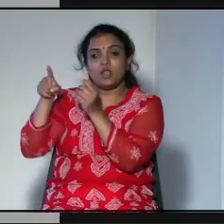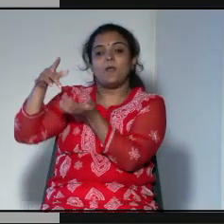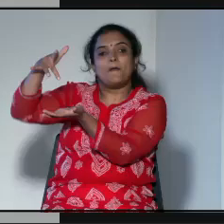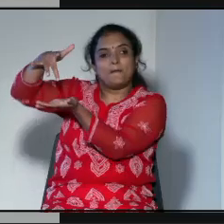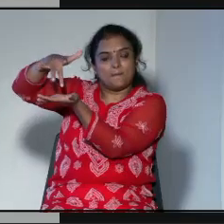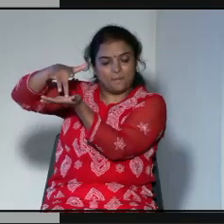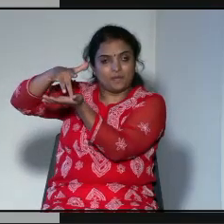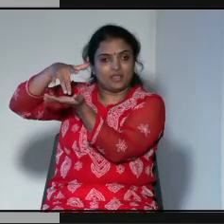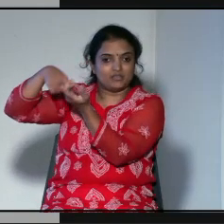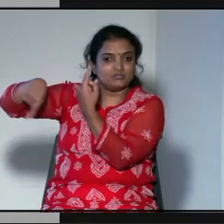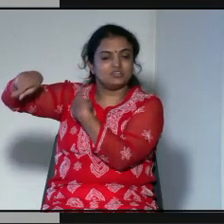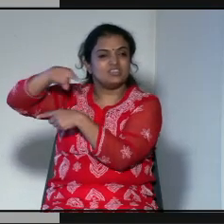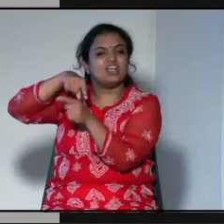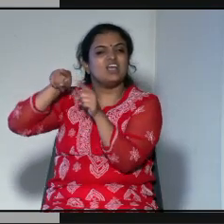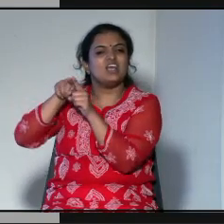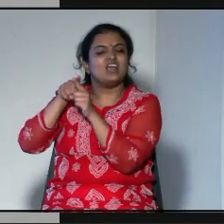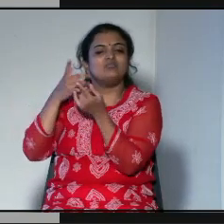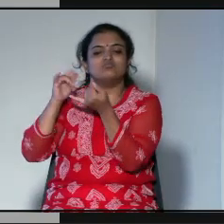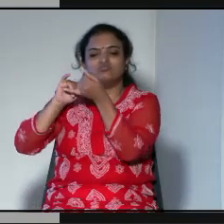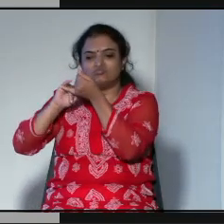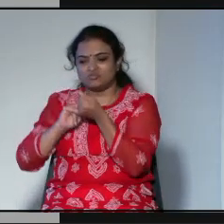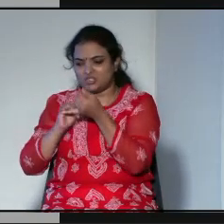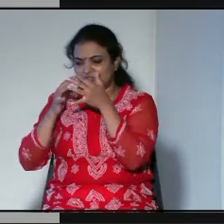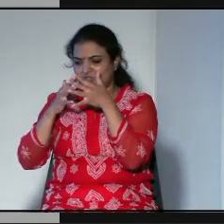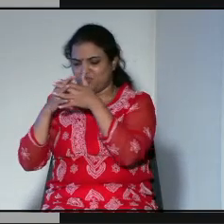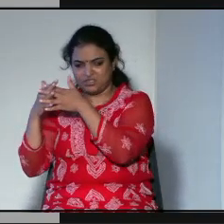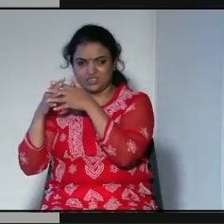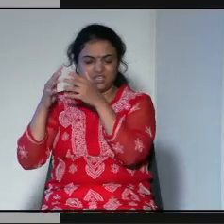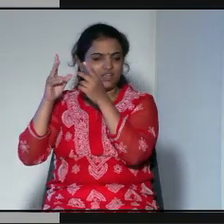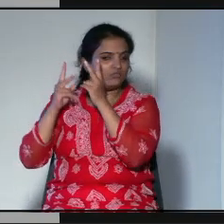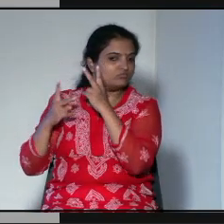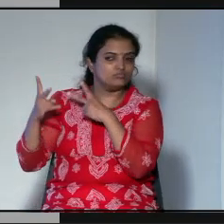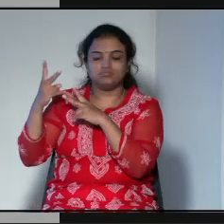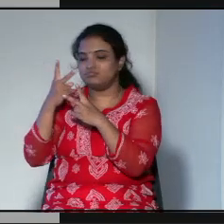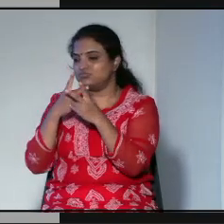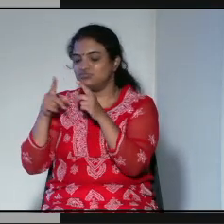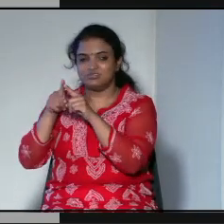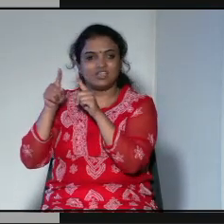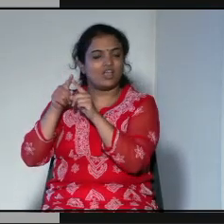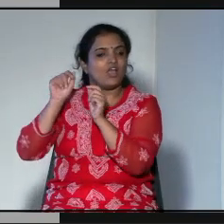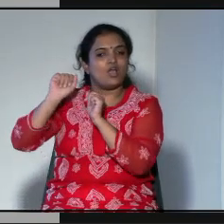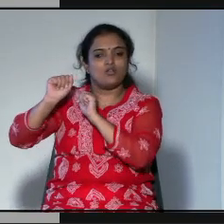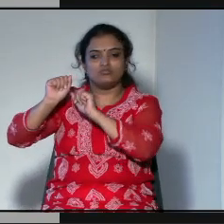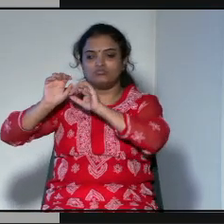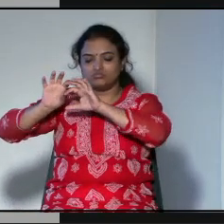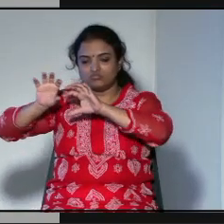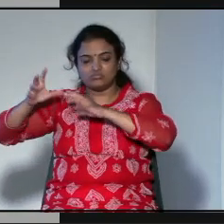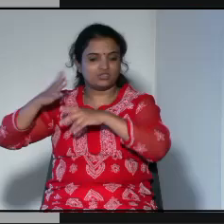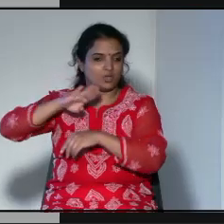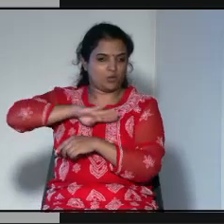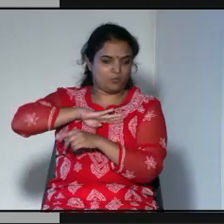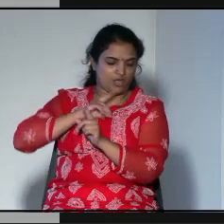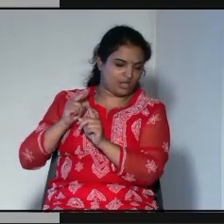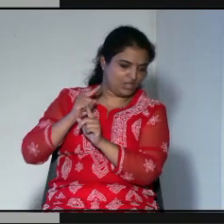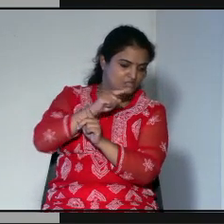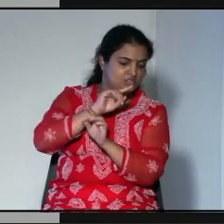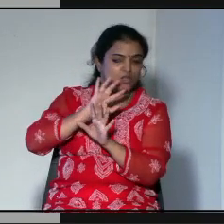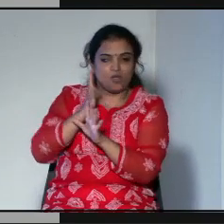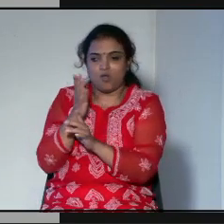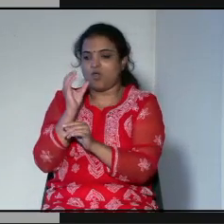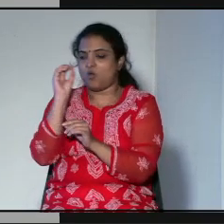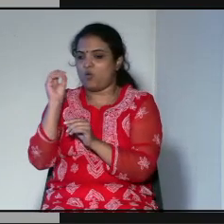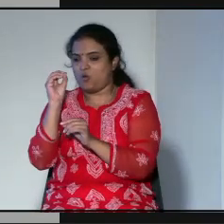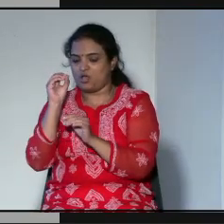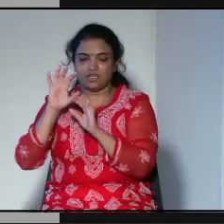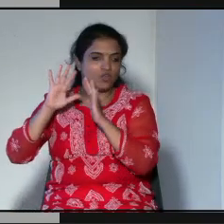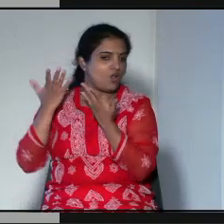its western, eastern, and southern edges going into the linguistically carved out states of Maharashtra, Orissa, and Andhra Pradesh.